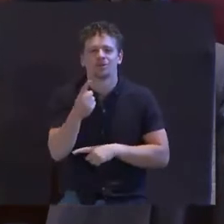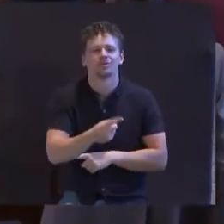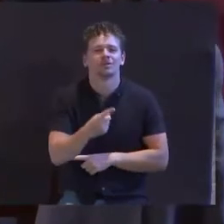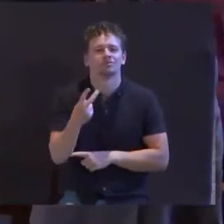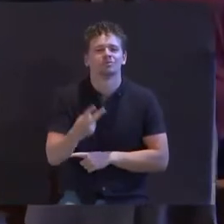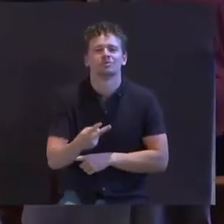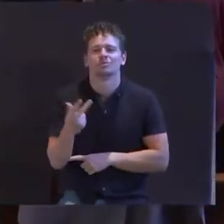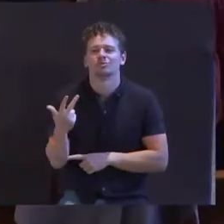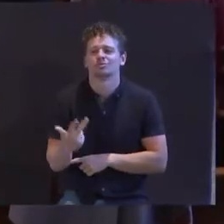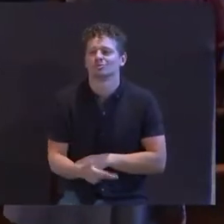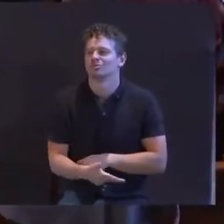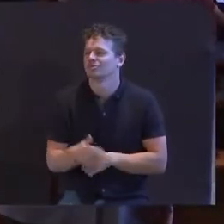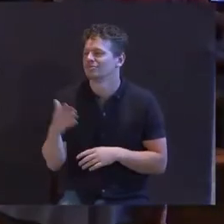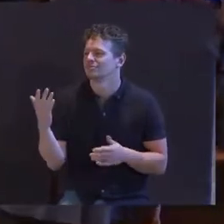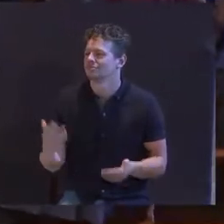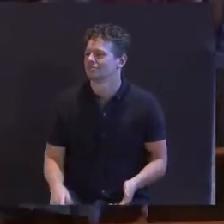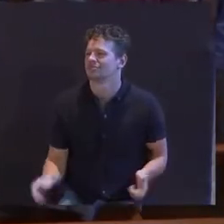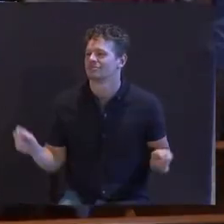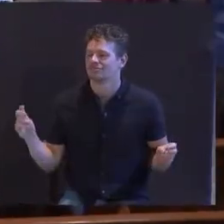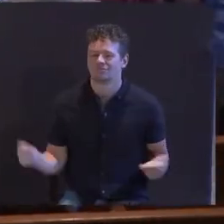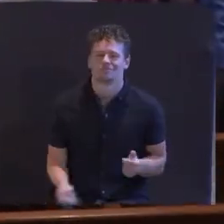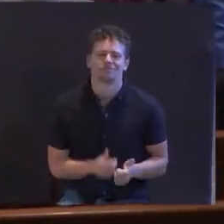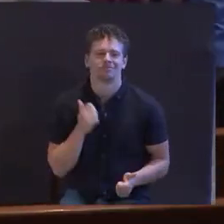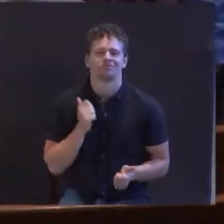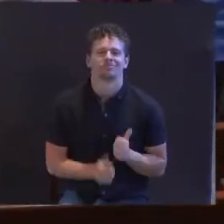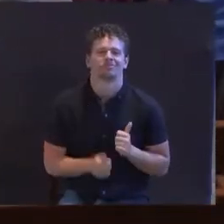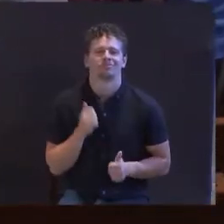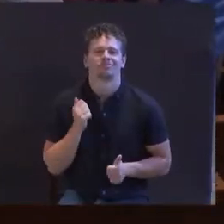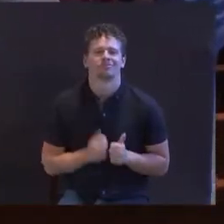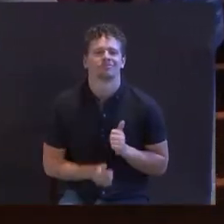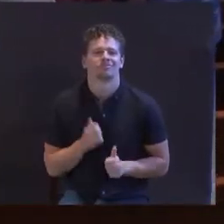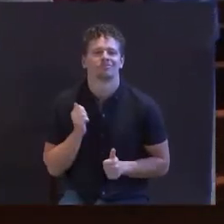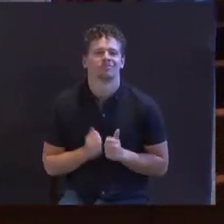two, one, and two, and